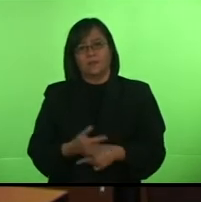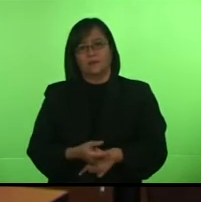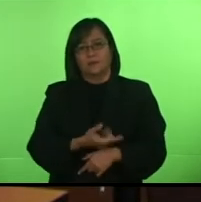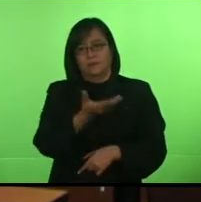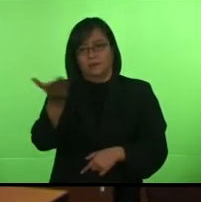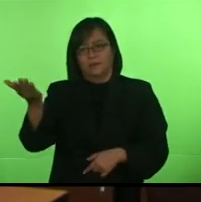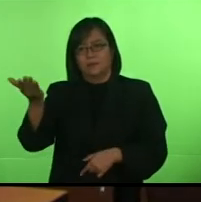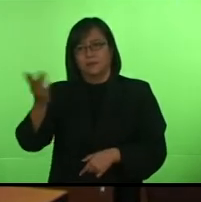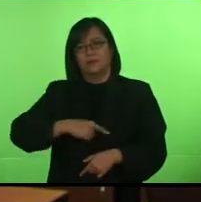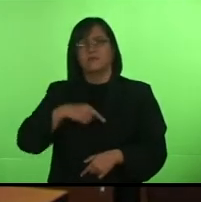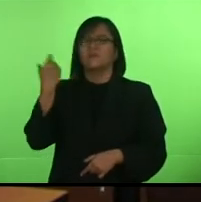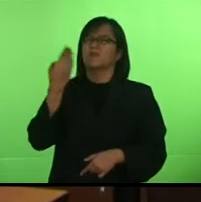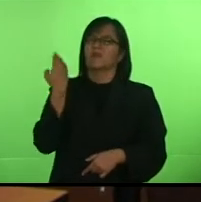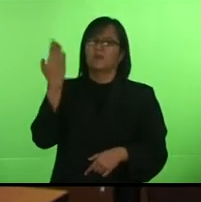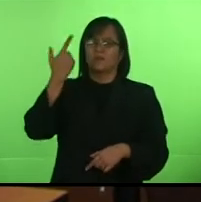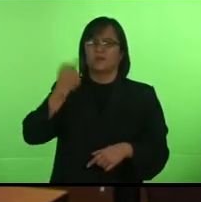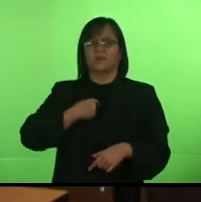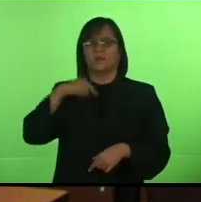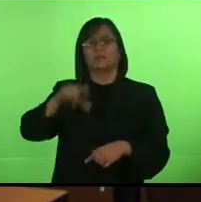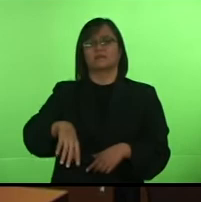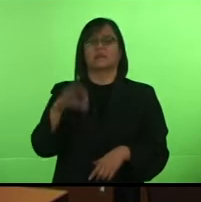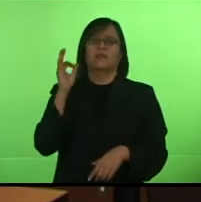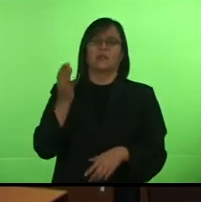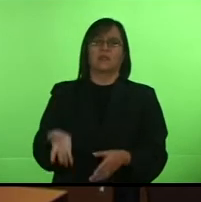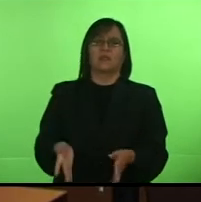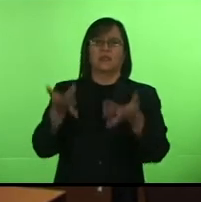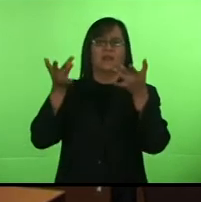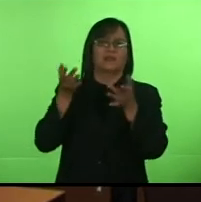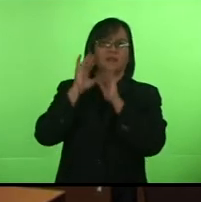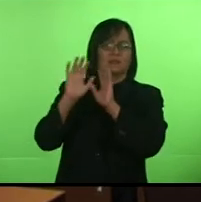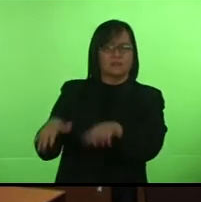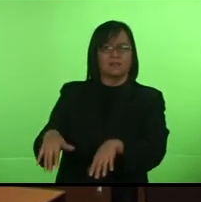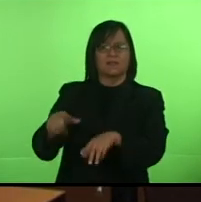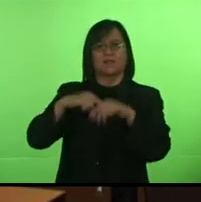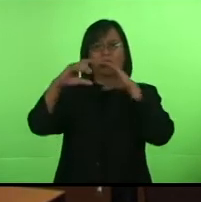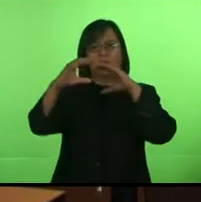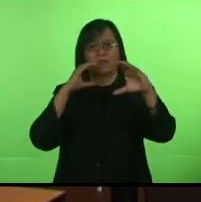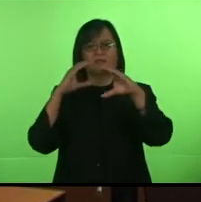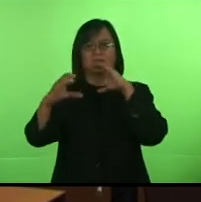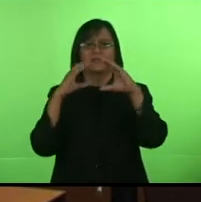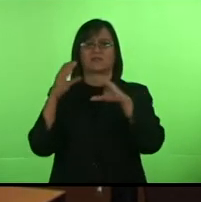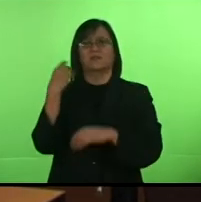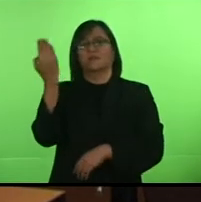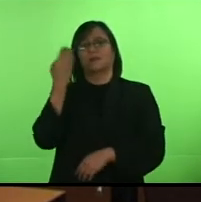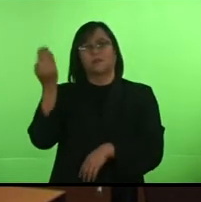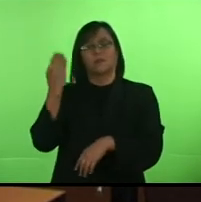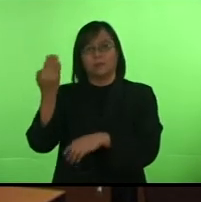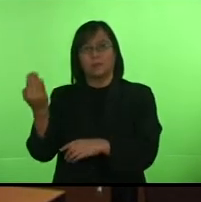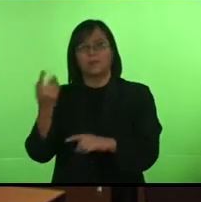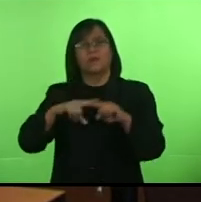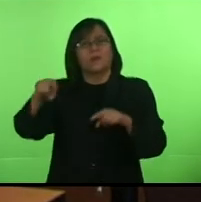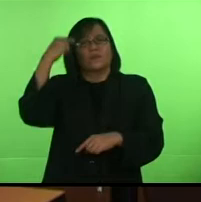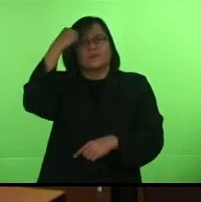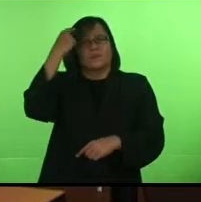Now, students, very often we take things easily, especially in communication. We think that